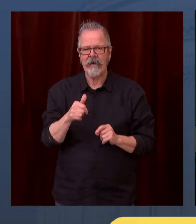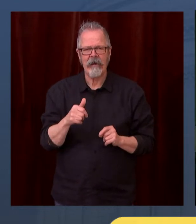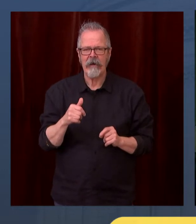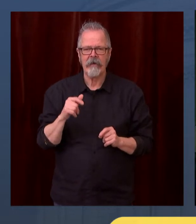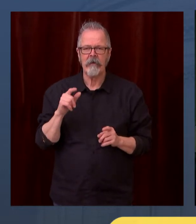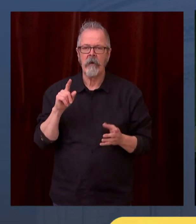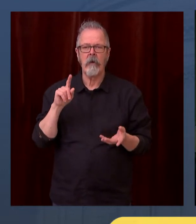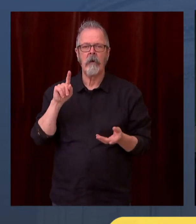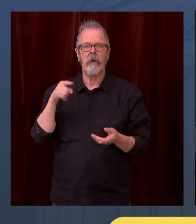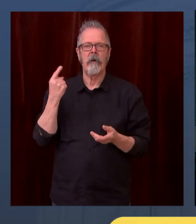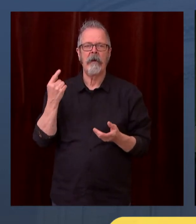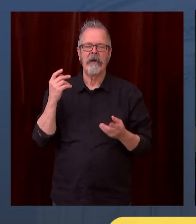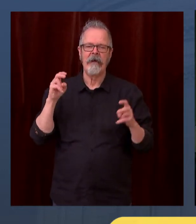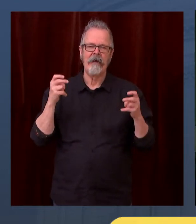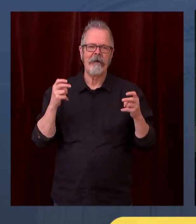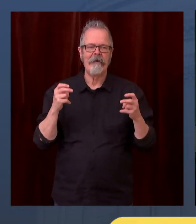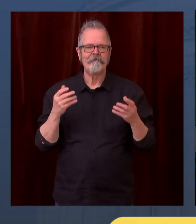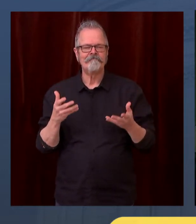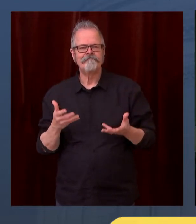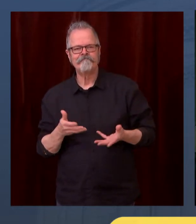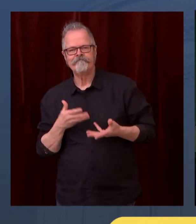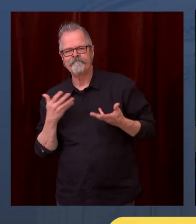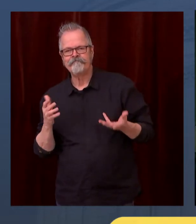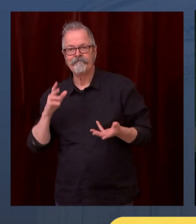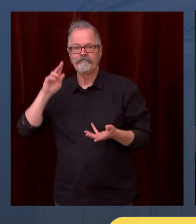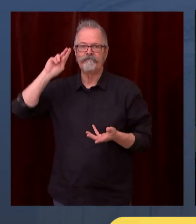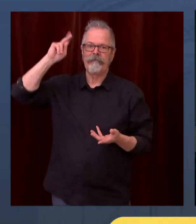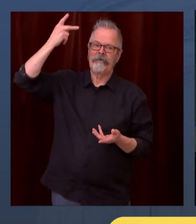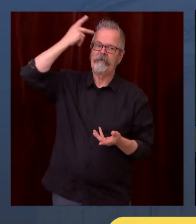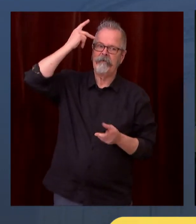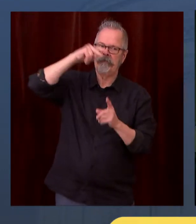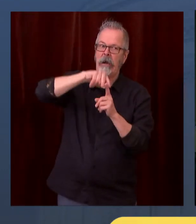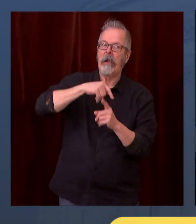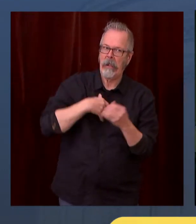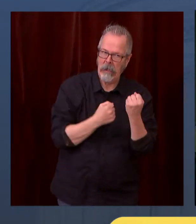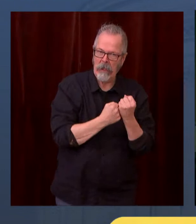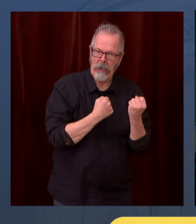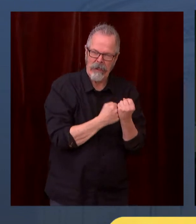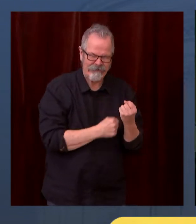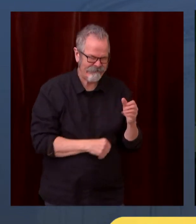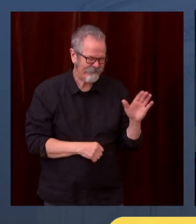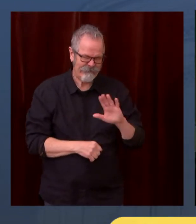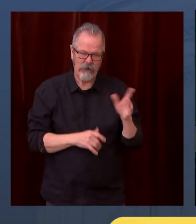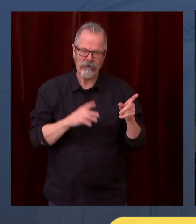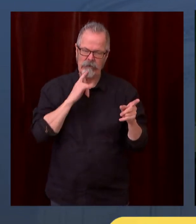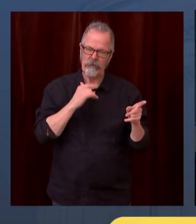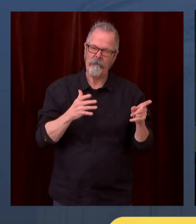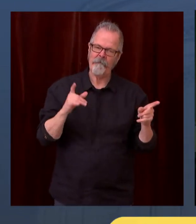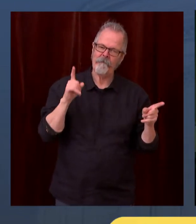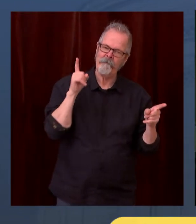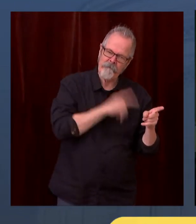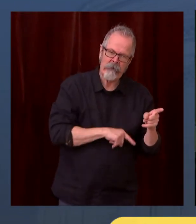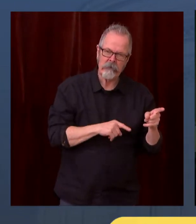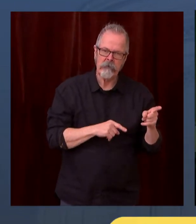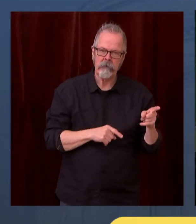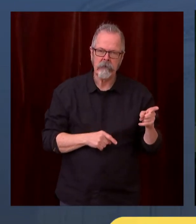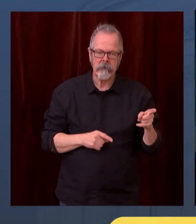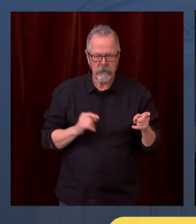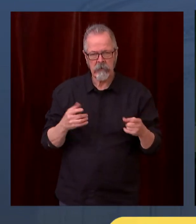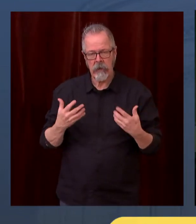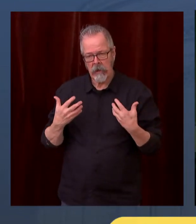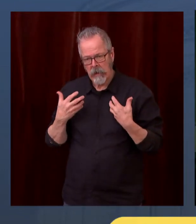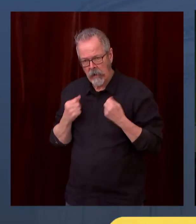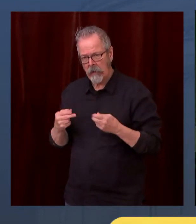of a political way of looking at things, but it's also looking at it from a health and medical standpoint. And so